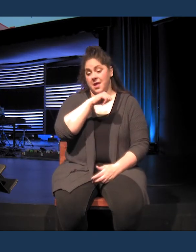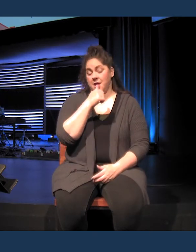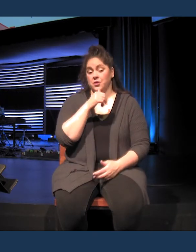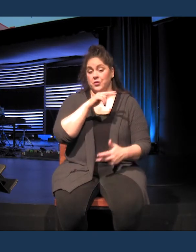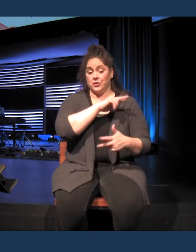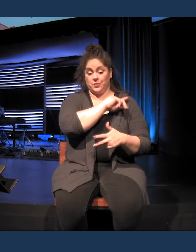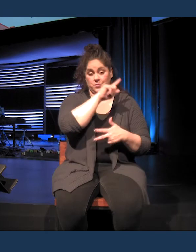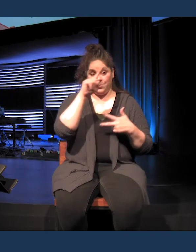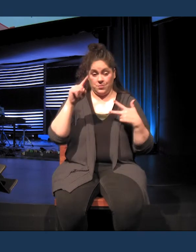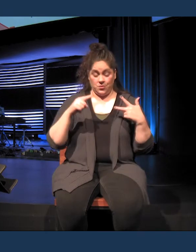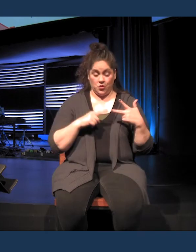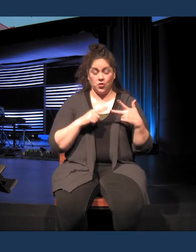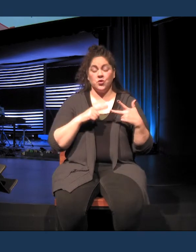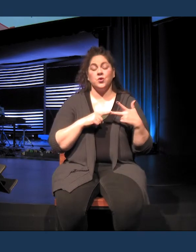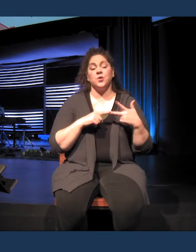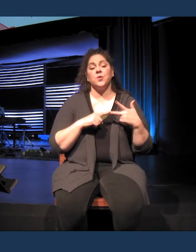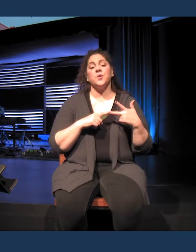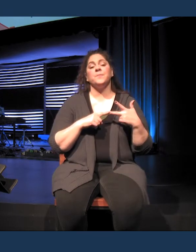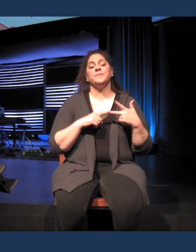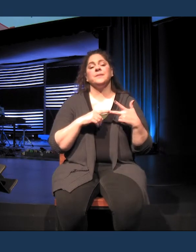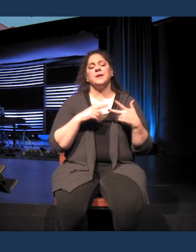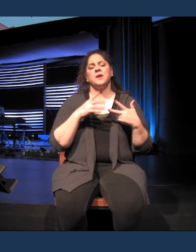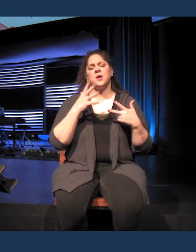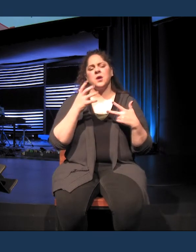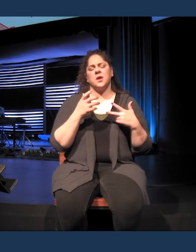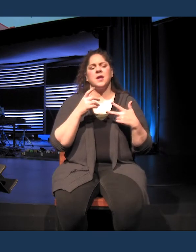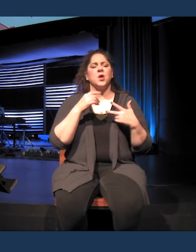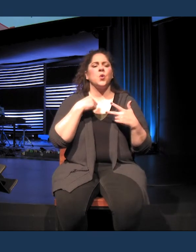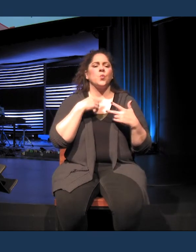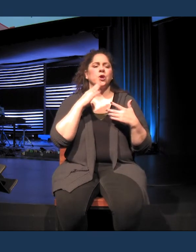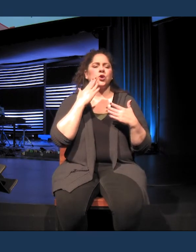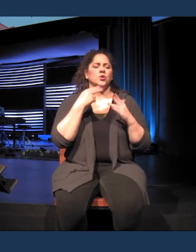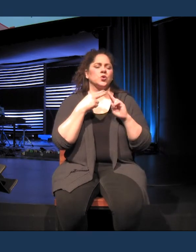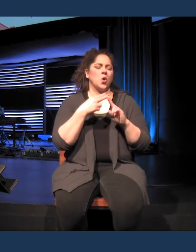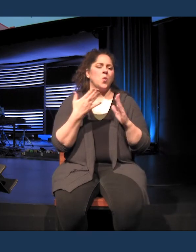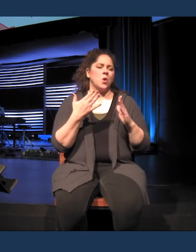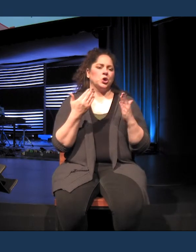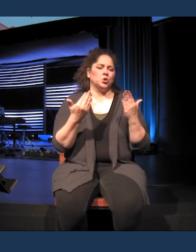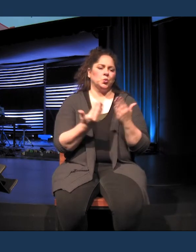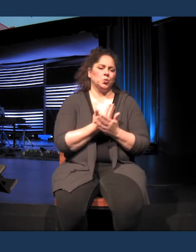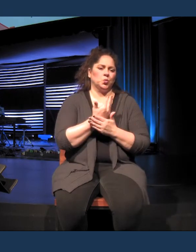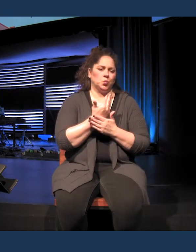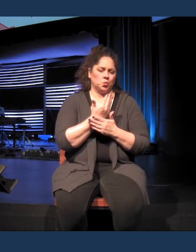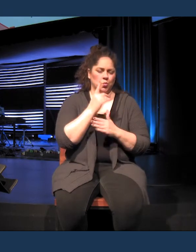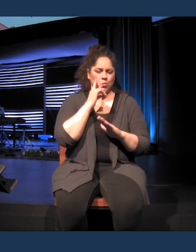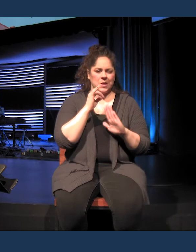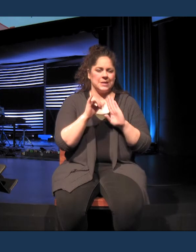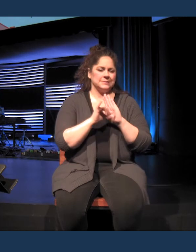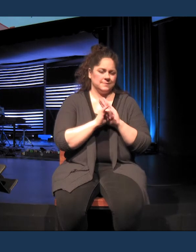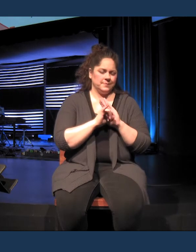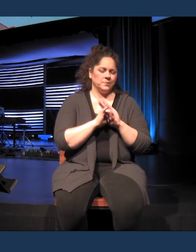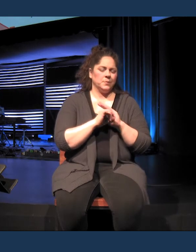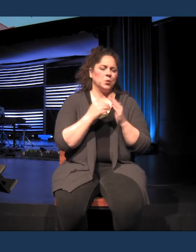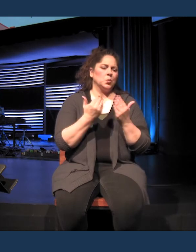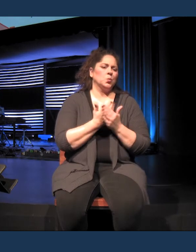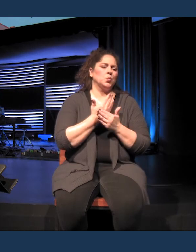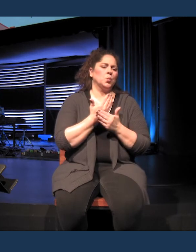little bit more challenging to see is what we call new identity or new birth.